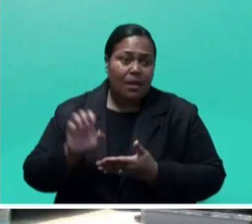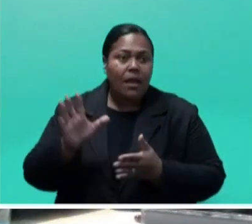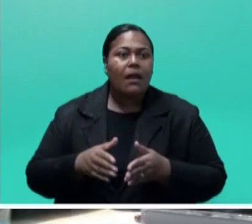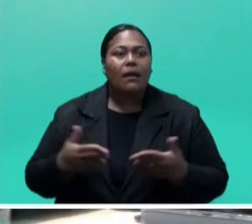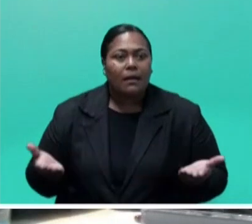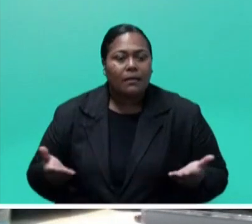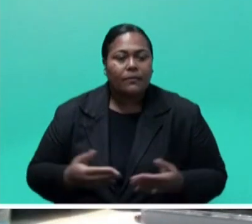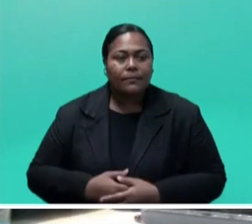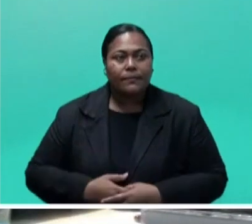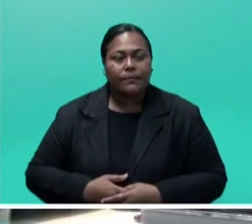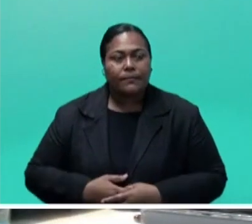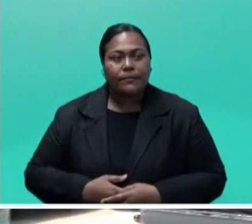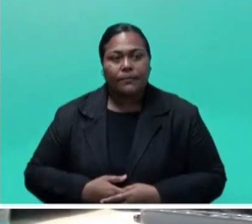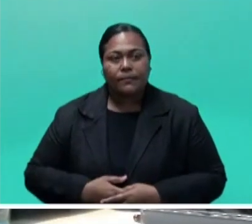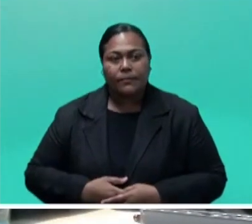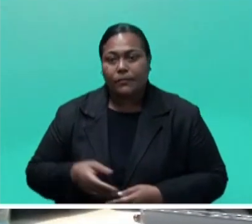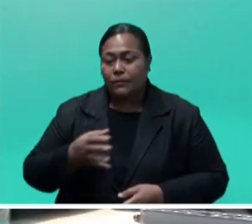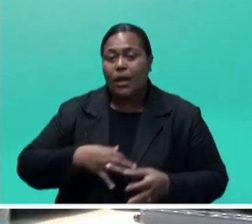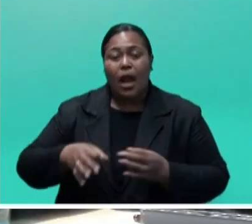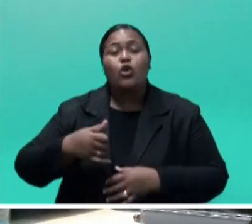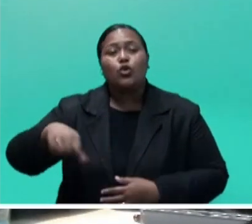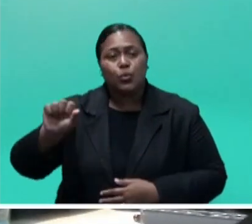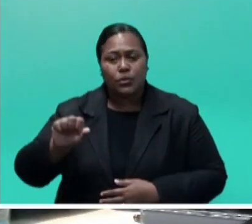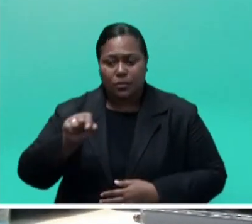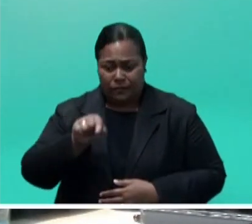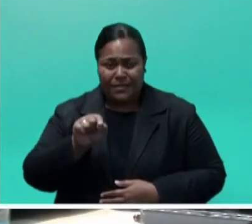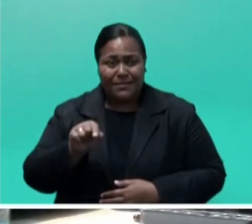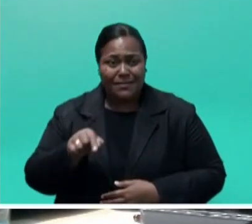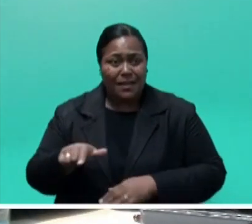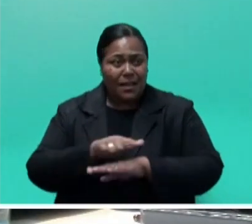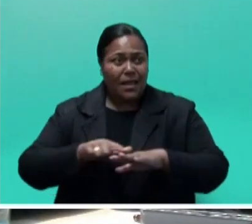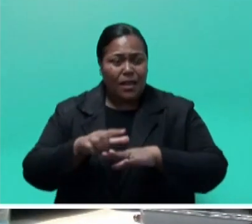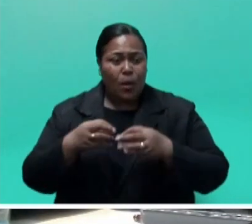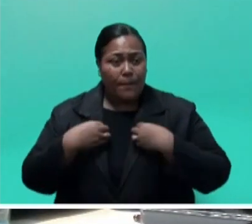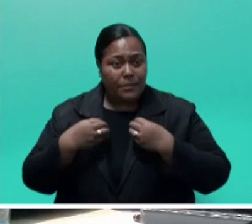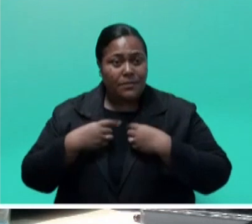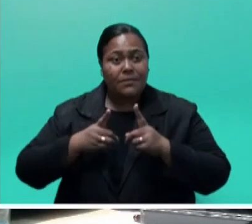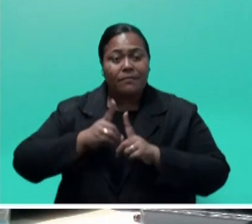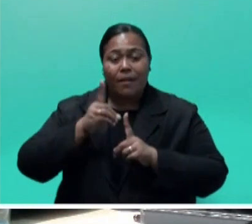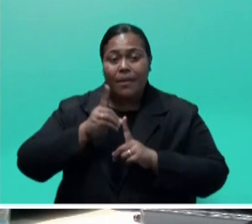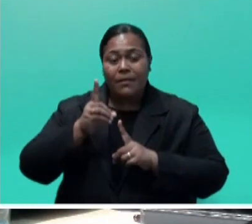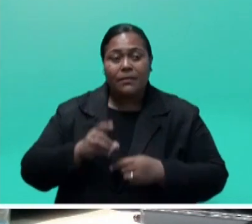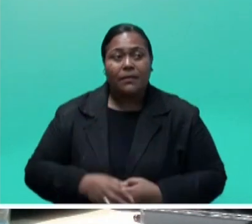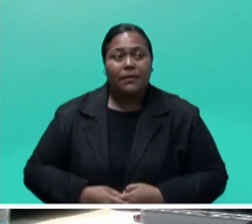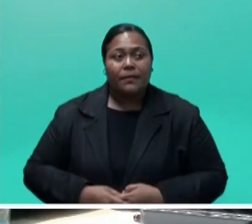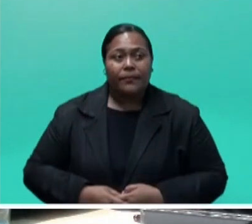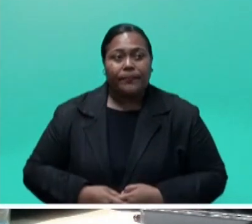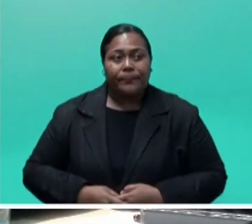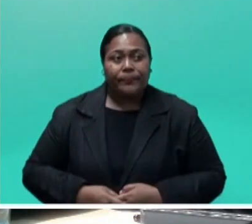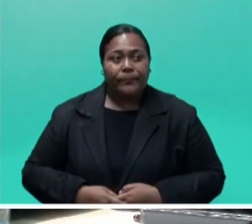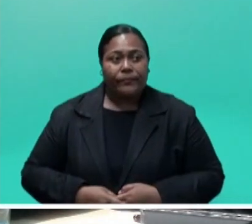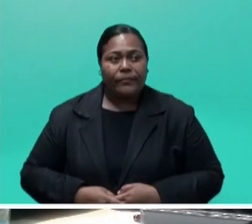land for the alternative use of such residential, commercial business developments and land needed by the